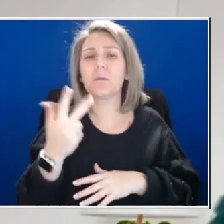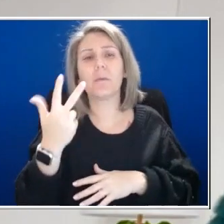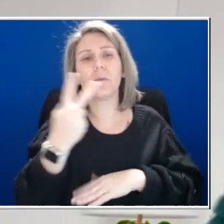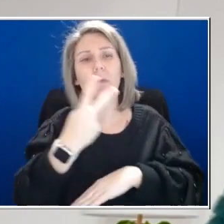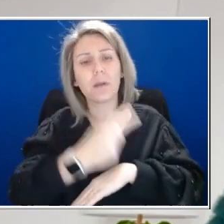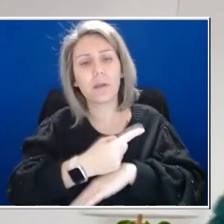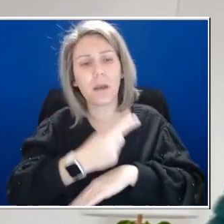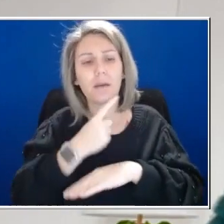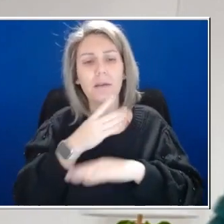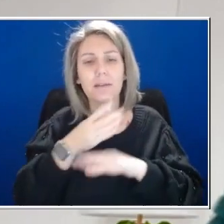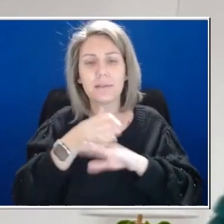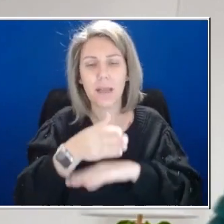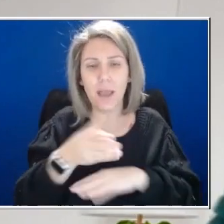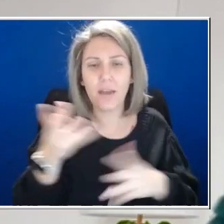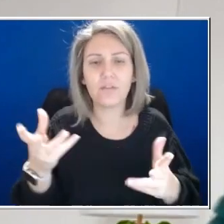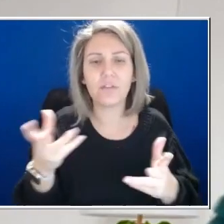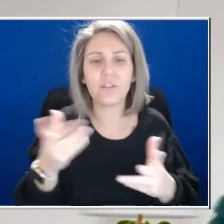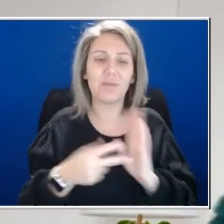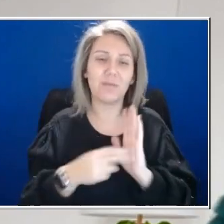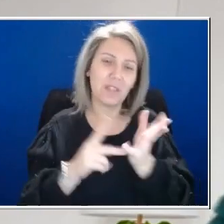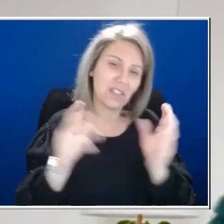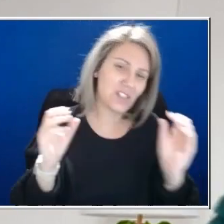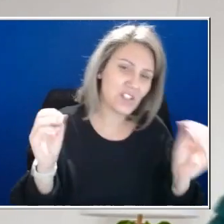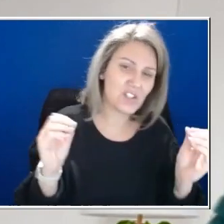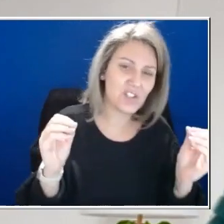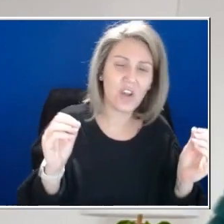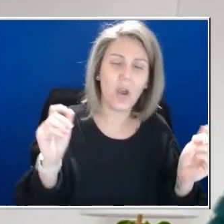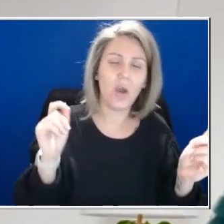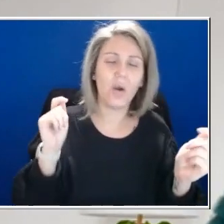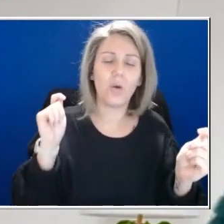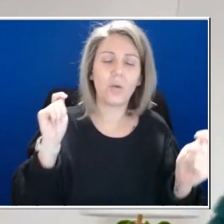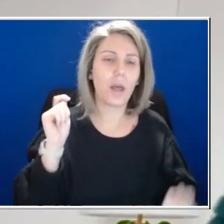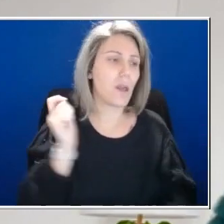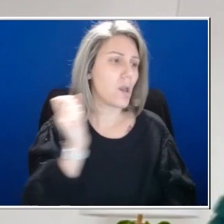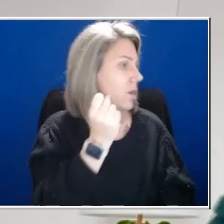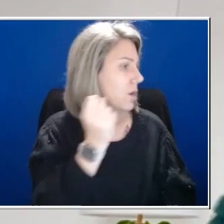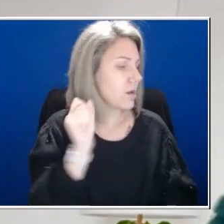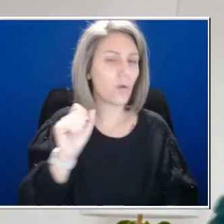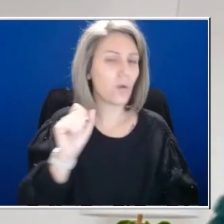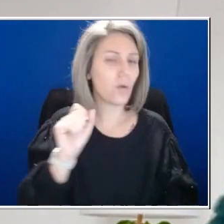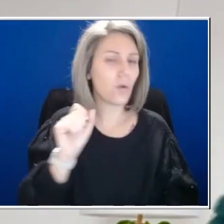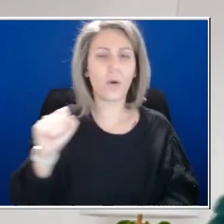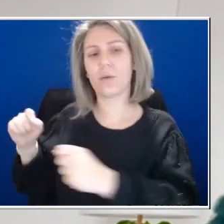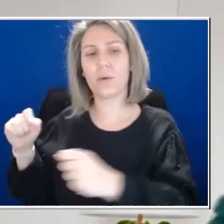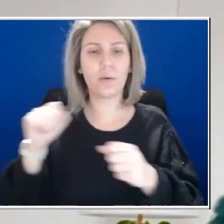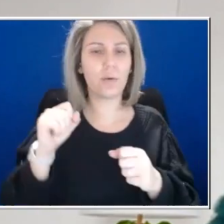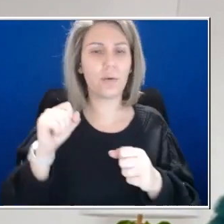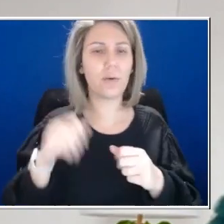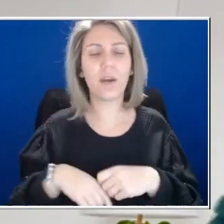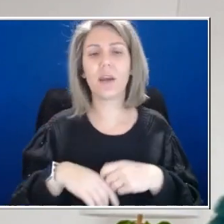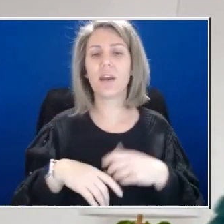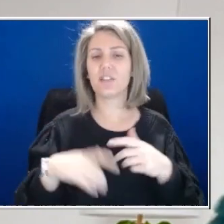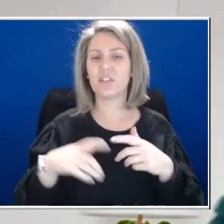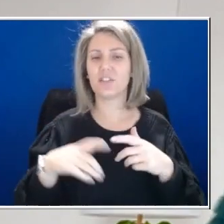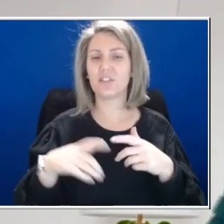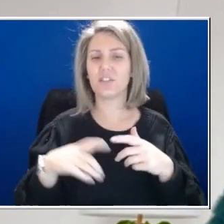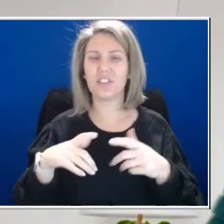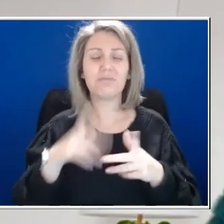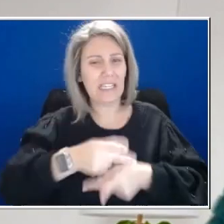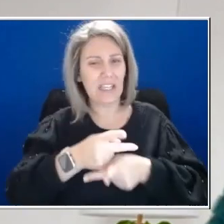kind of meant no significant twisting and, you know, just watching my activity